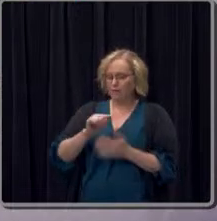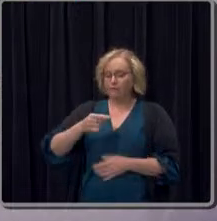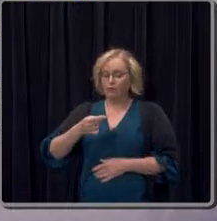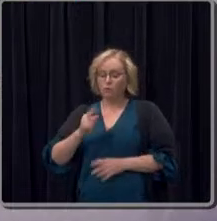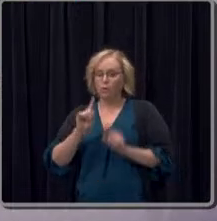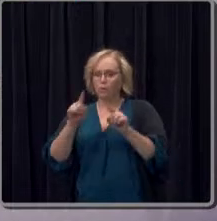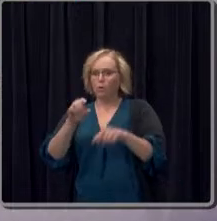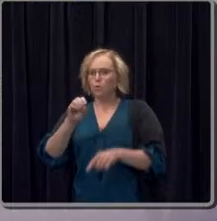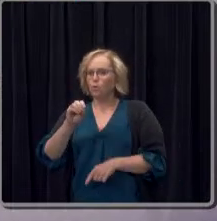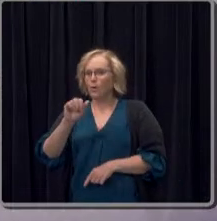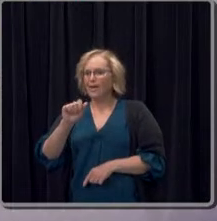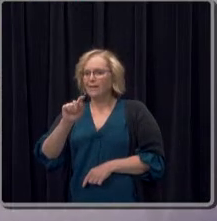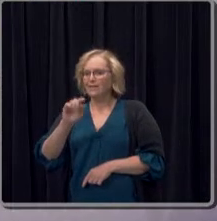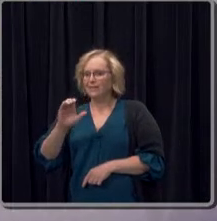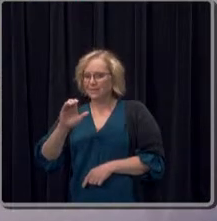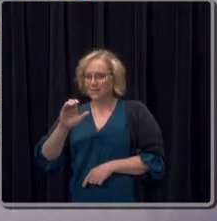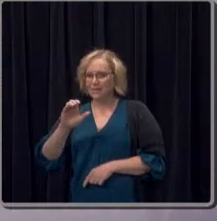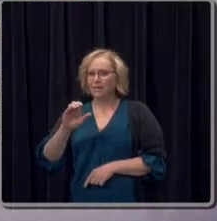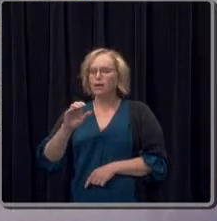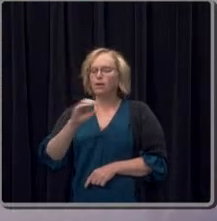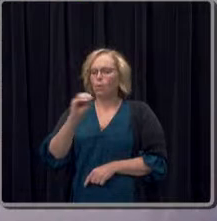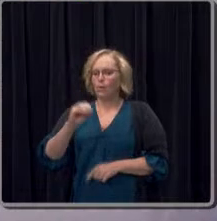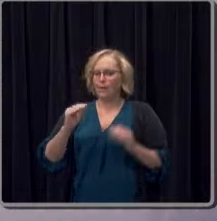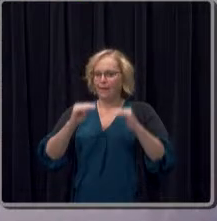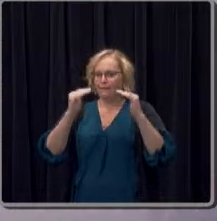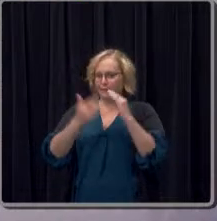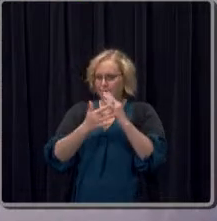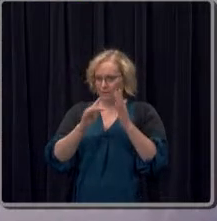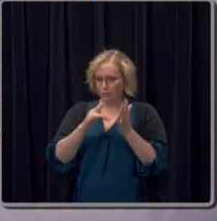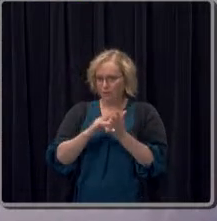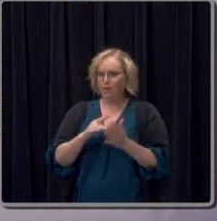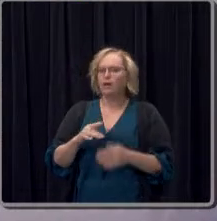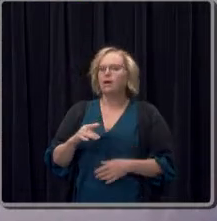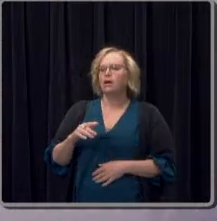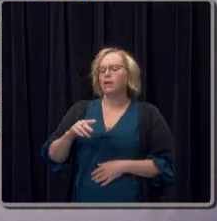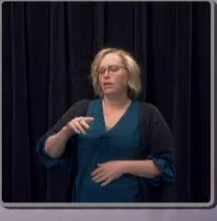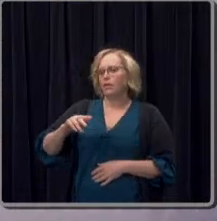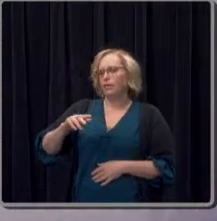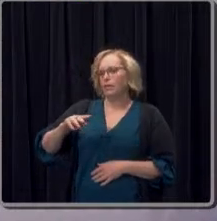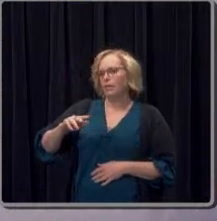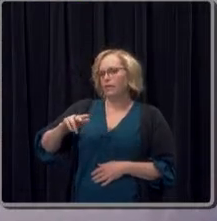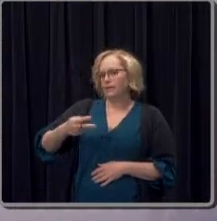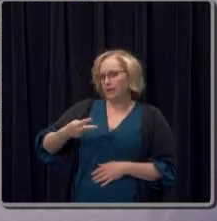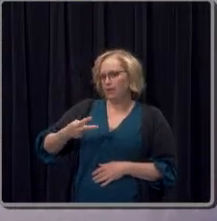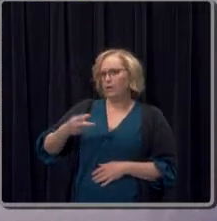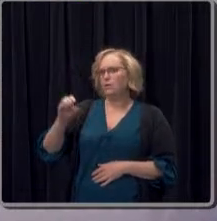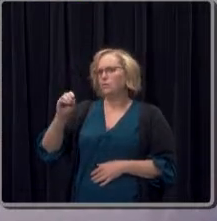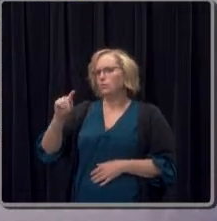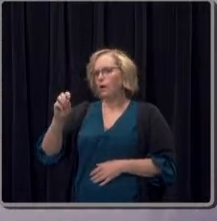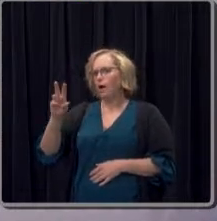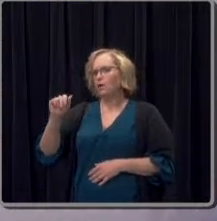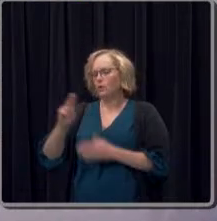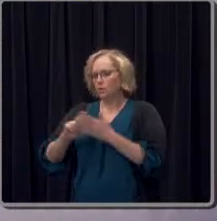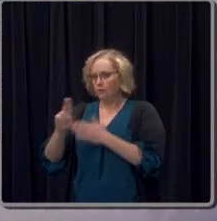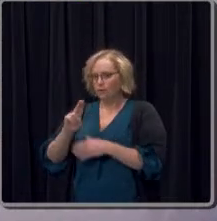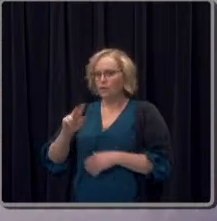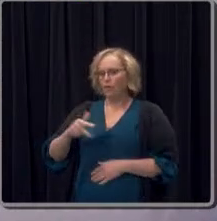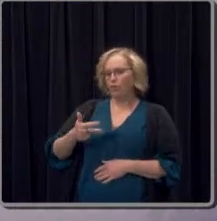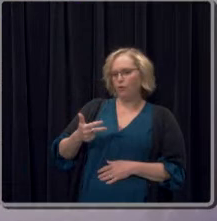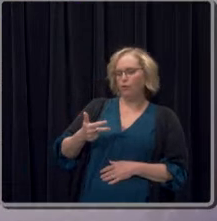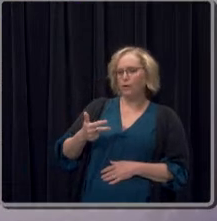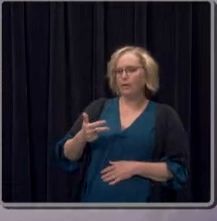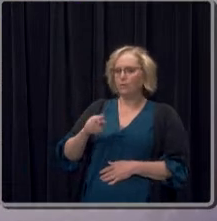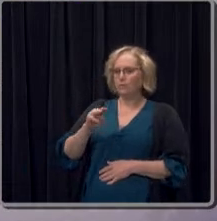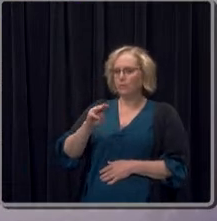grade goes to Ottawa University. 3rd grade goes to Mid-America. 4th grade goes to KU. And then 5th grade goes to Johnson